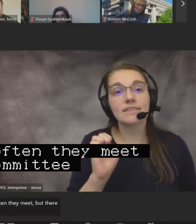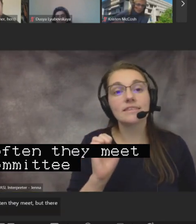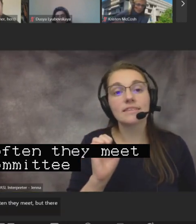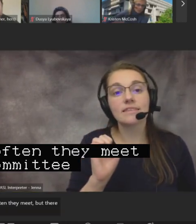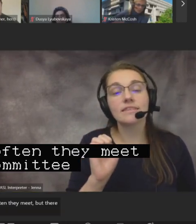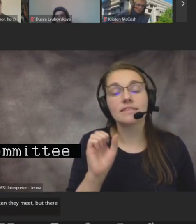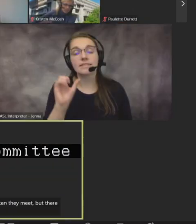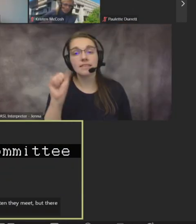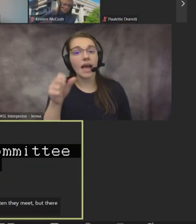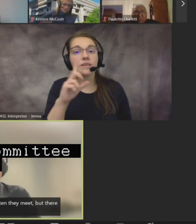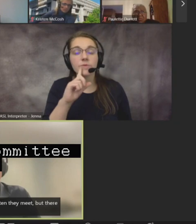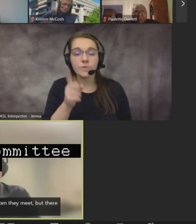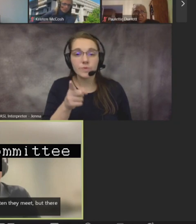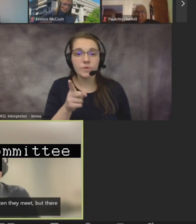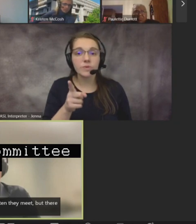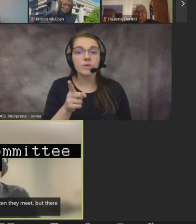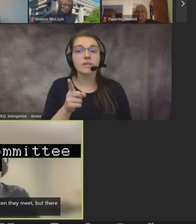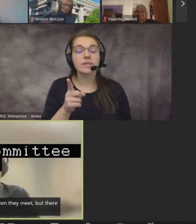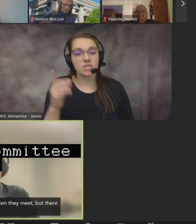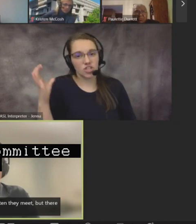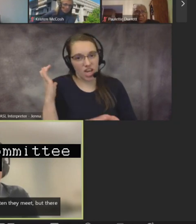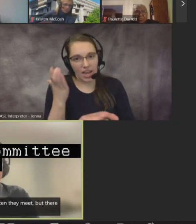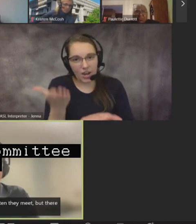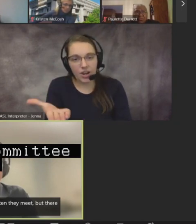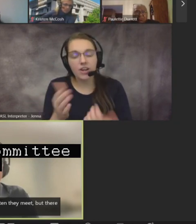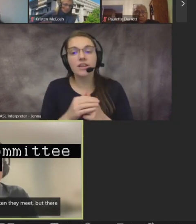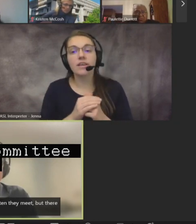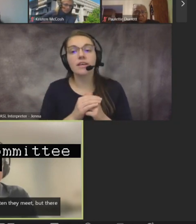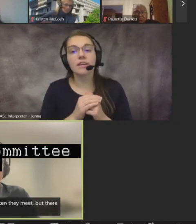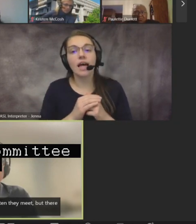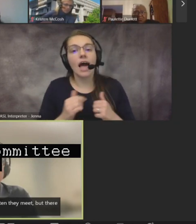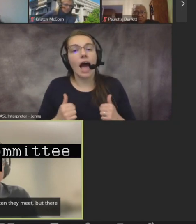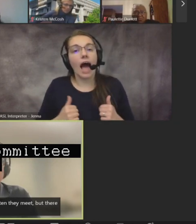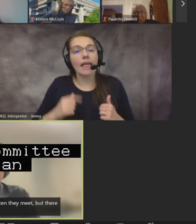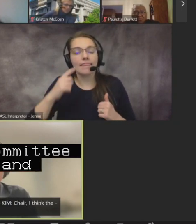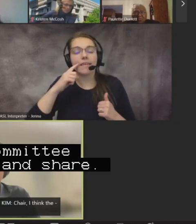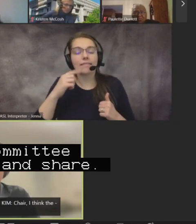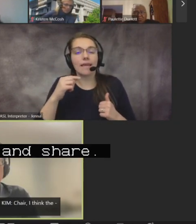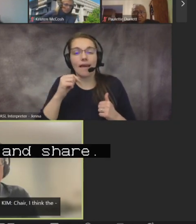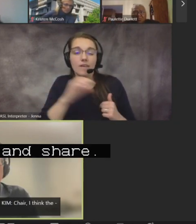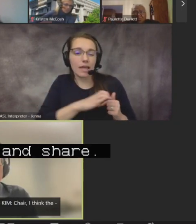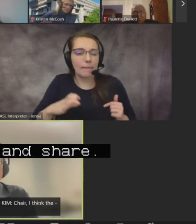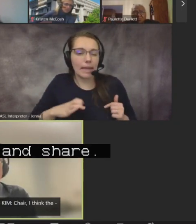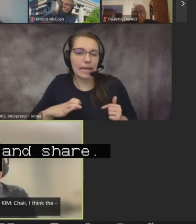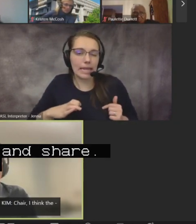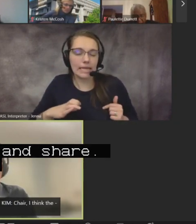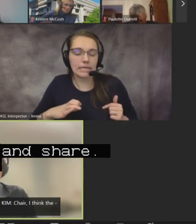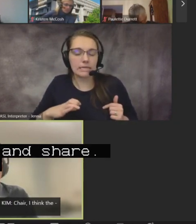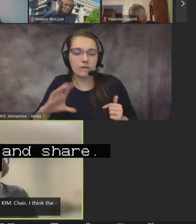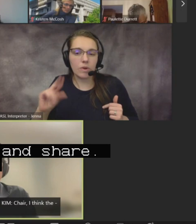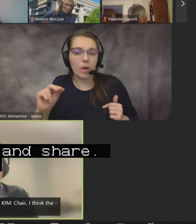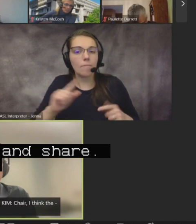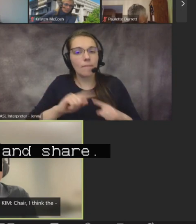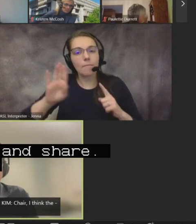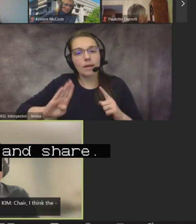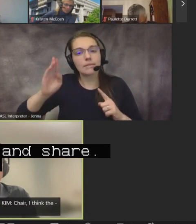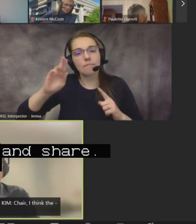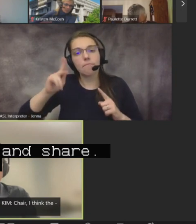Chair, I think what has been established is a task force to start working